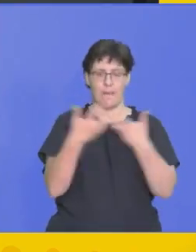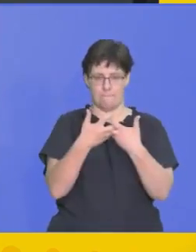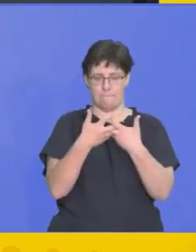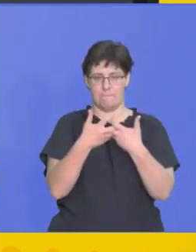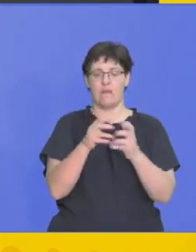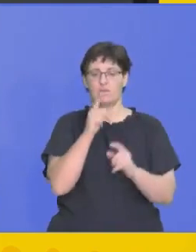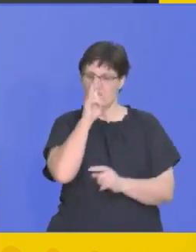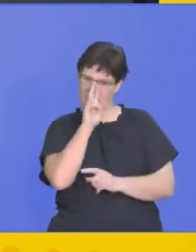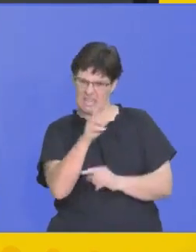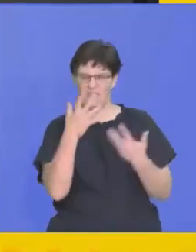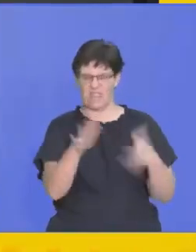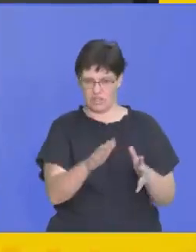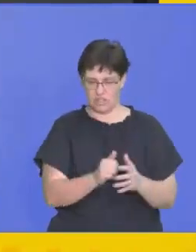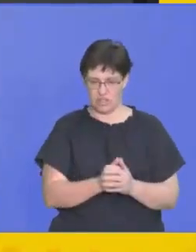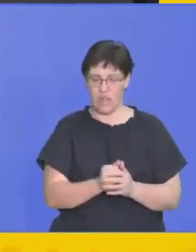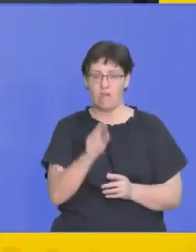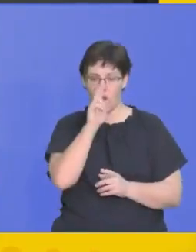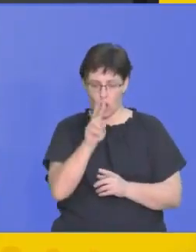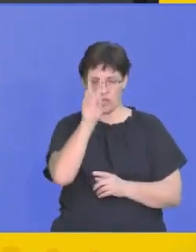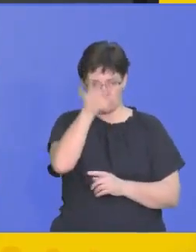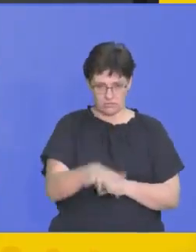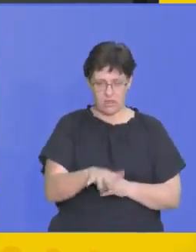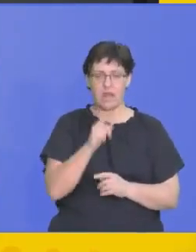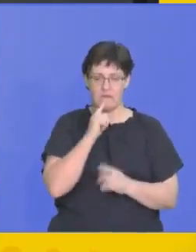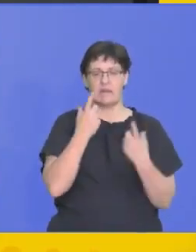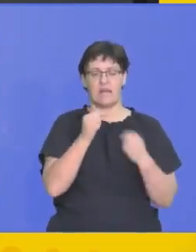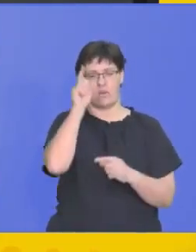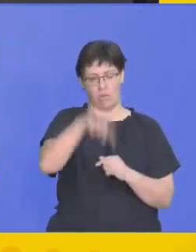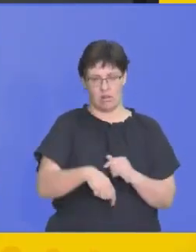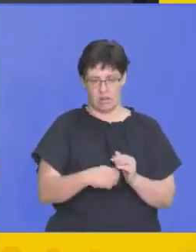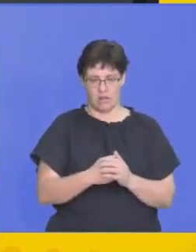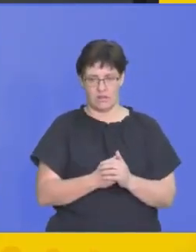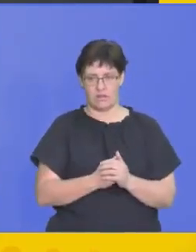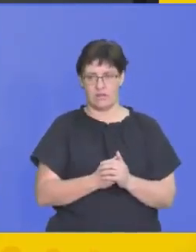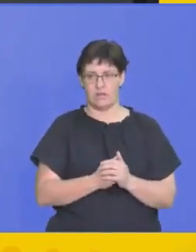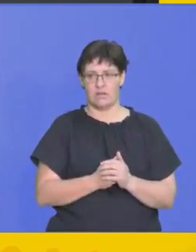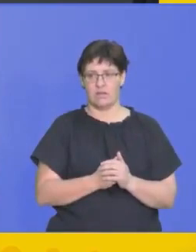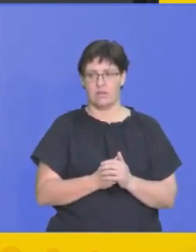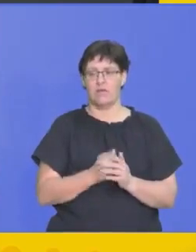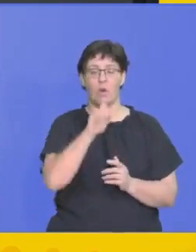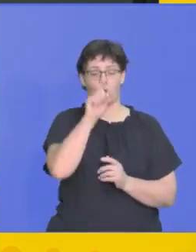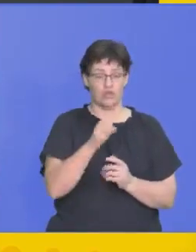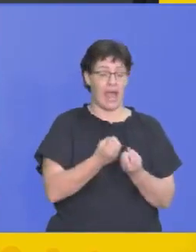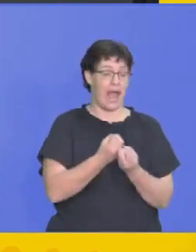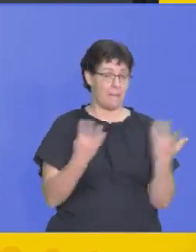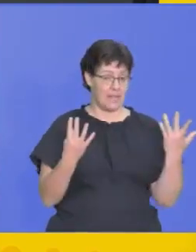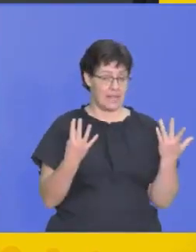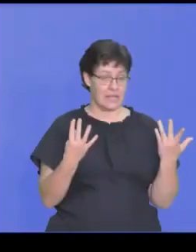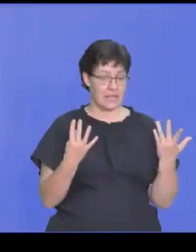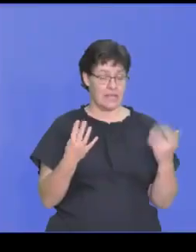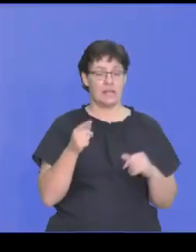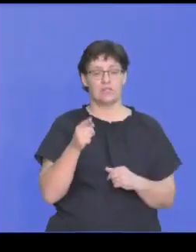like indicate that you've seen them, so that when you look at your screen you can see that you've done it all. Okay? So my question was how